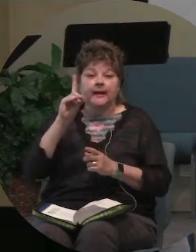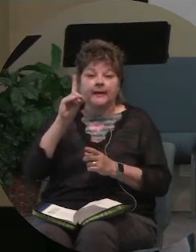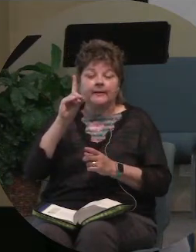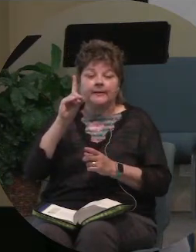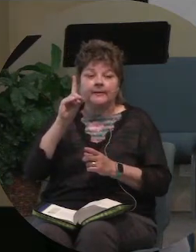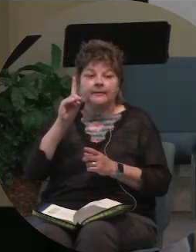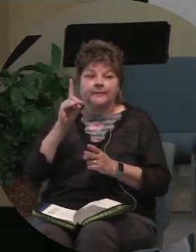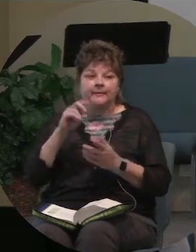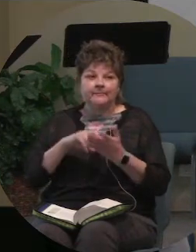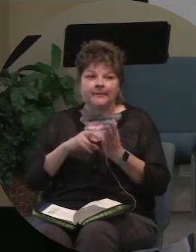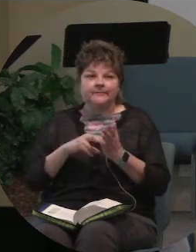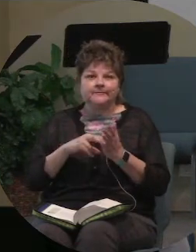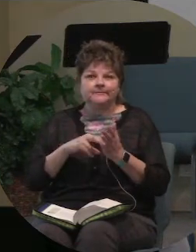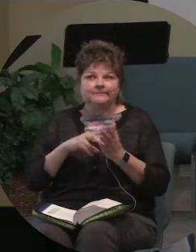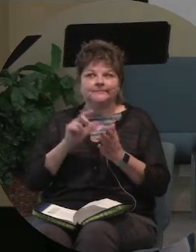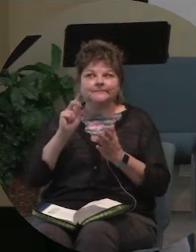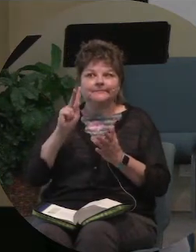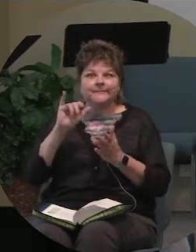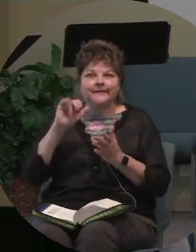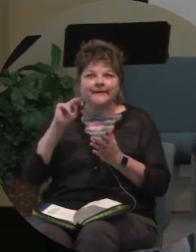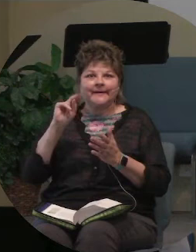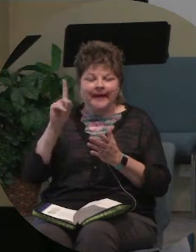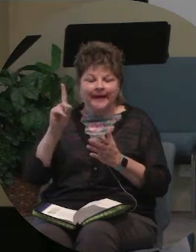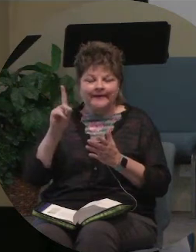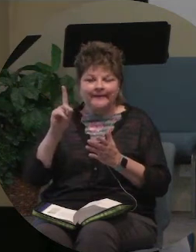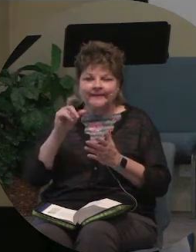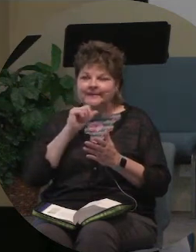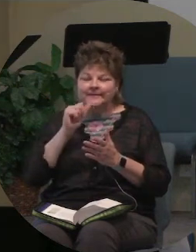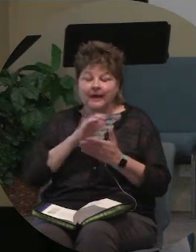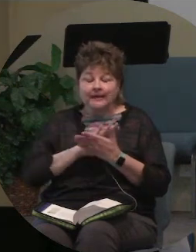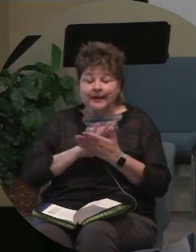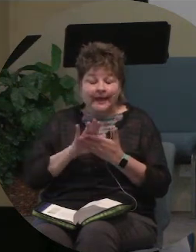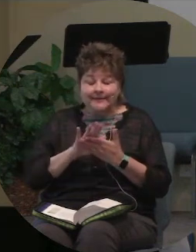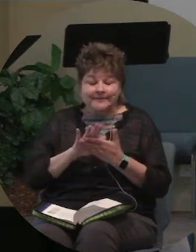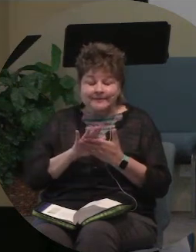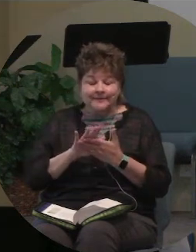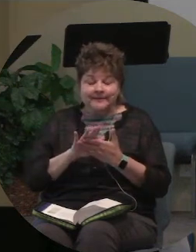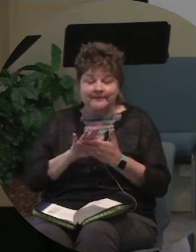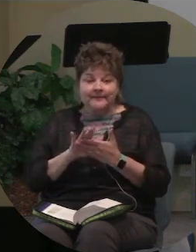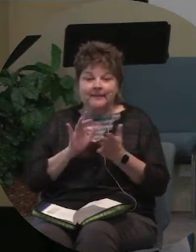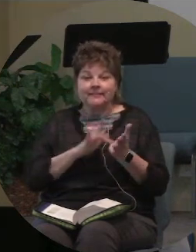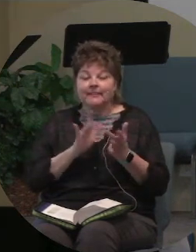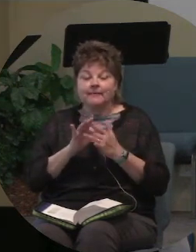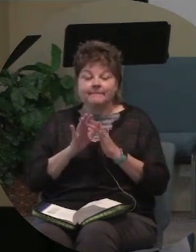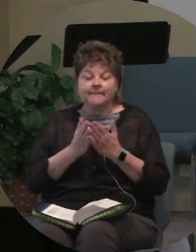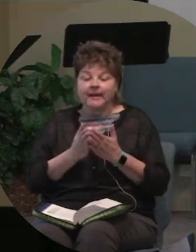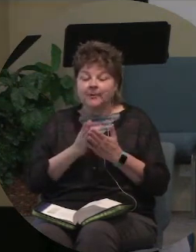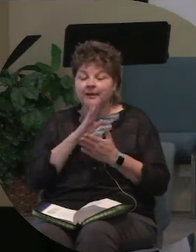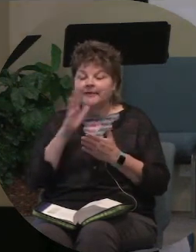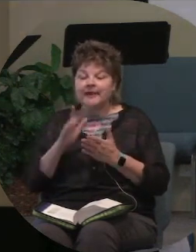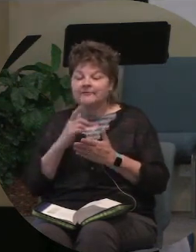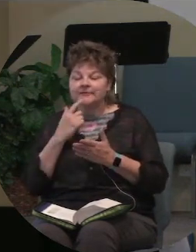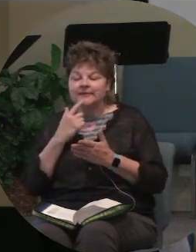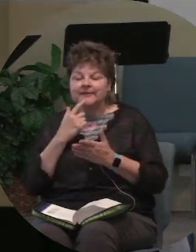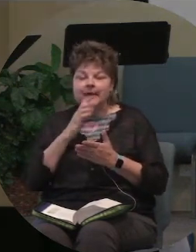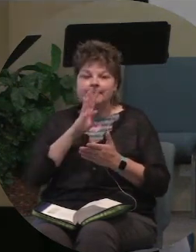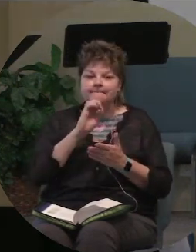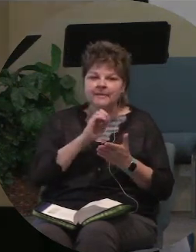is kind. It's not nice. The Bible never once says be nice to